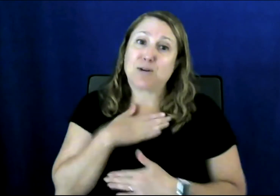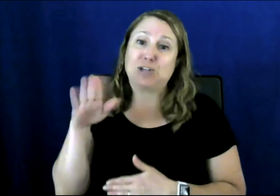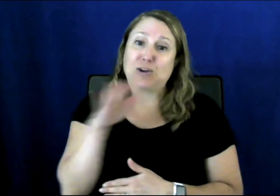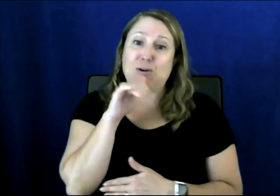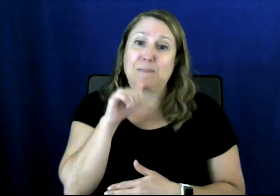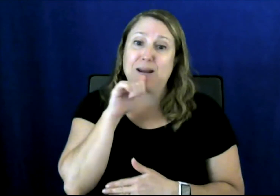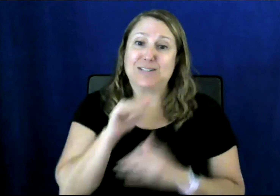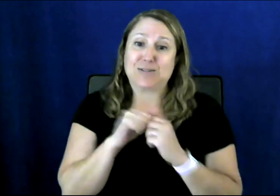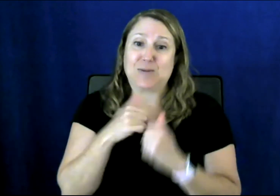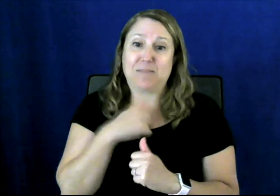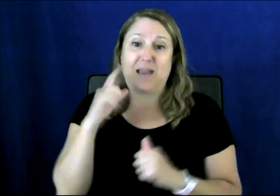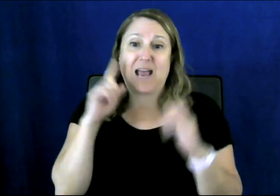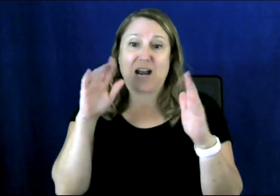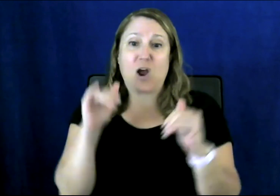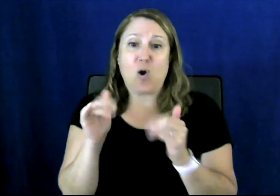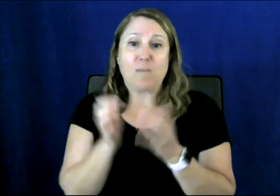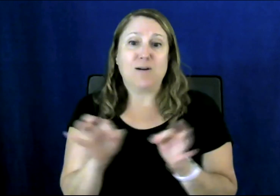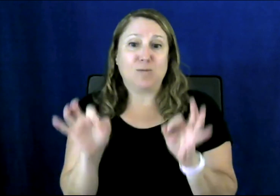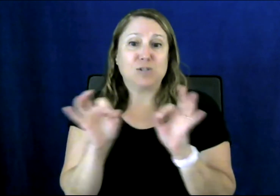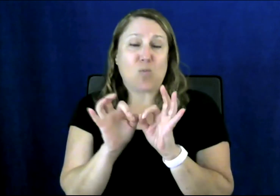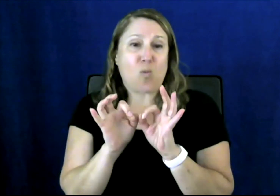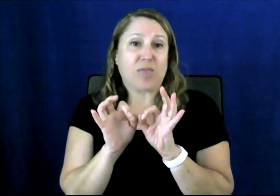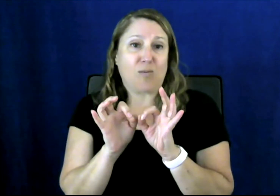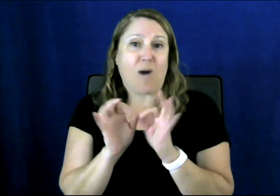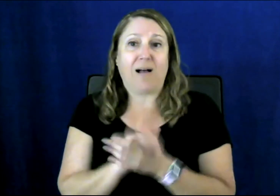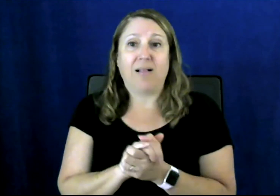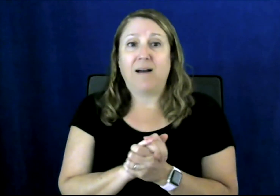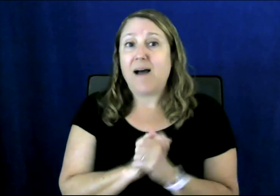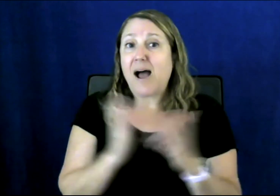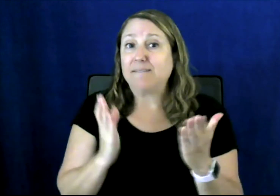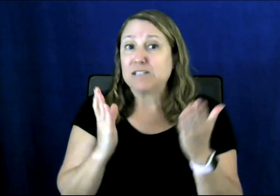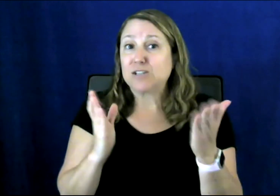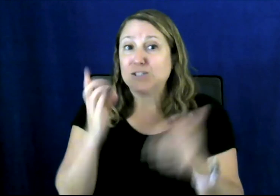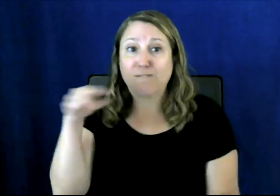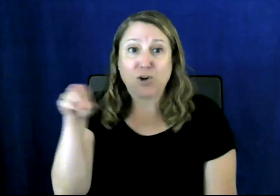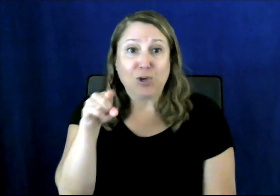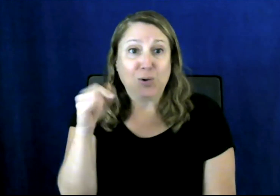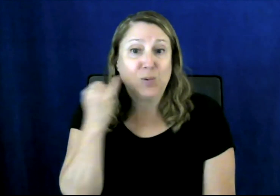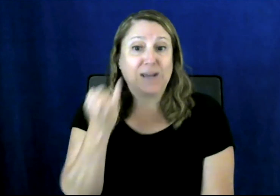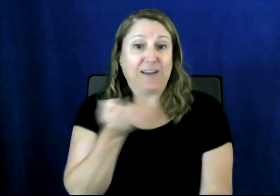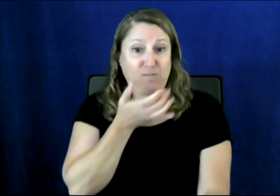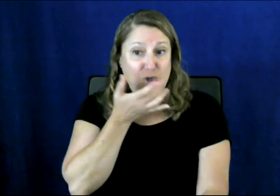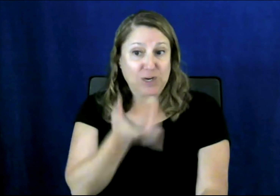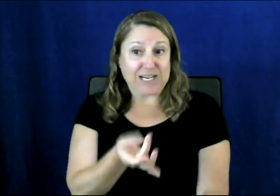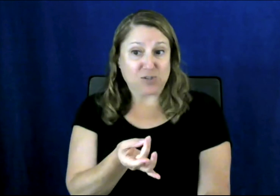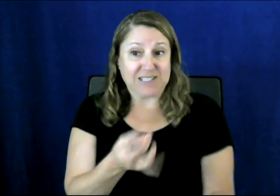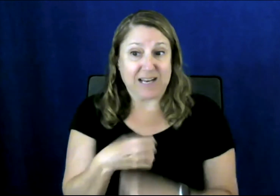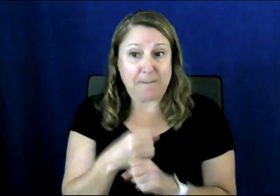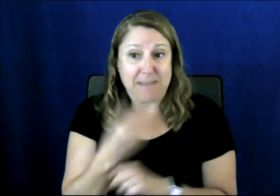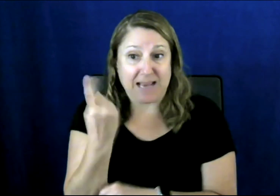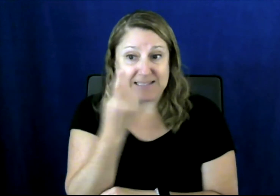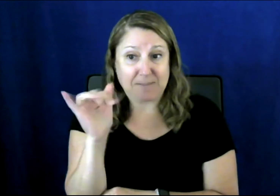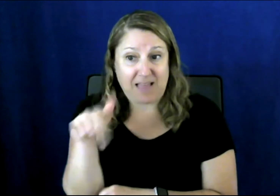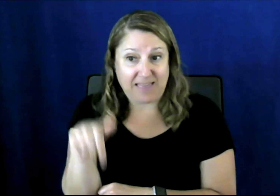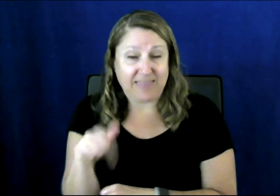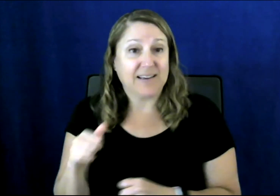and I hope this was worthwhile for you. A suggestion for you, if anybody's interested in making something like this or engaging in